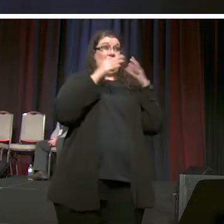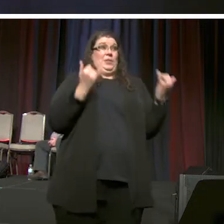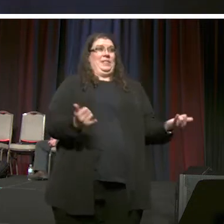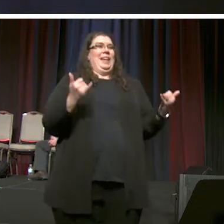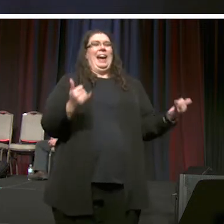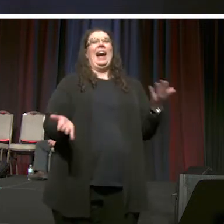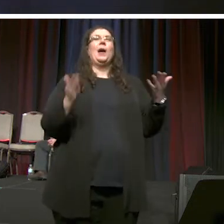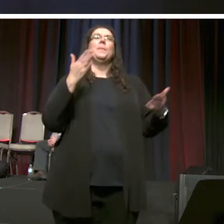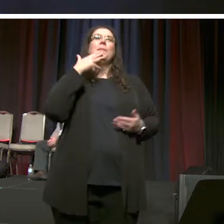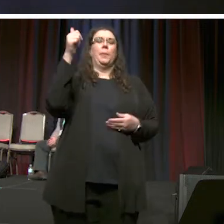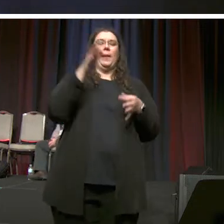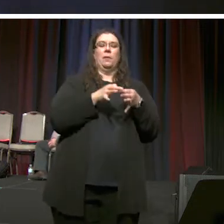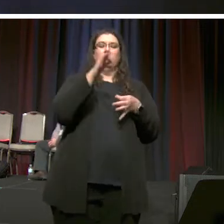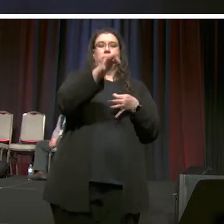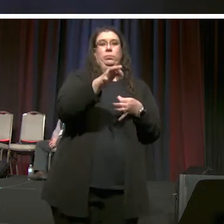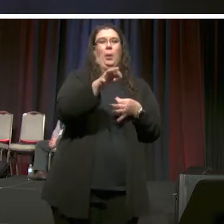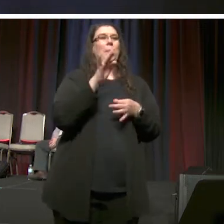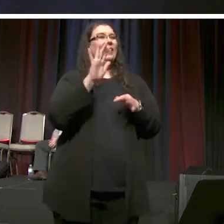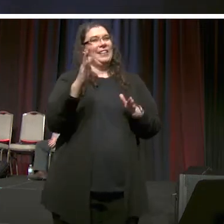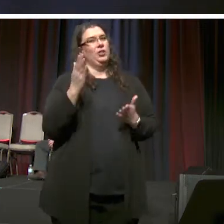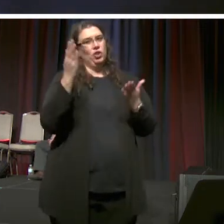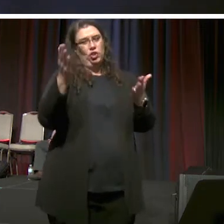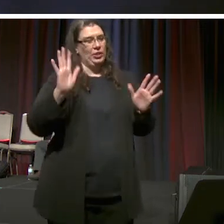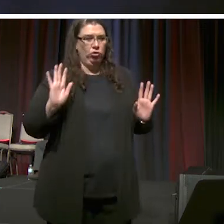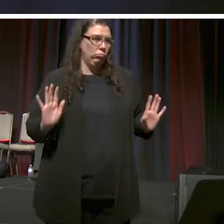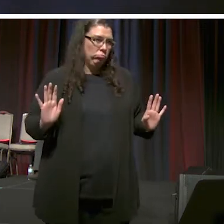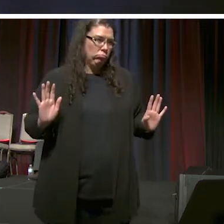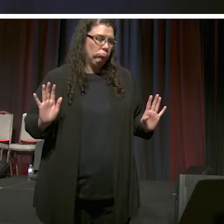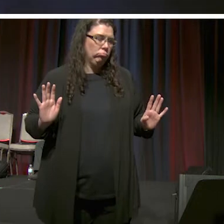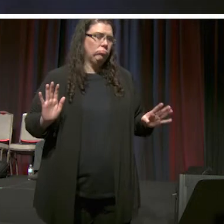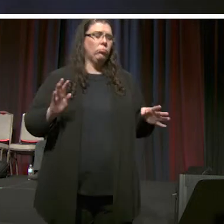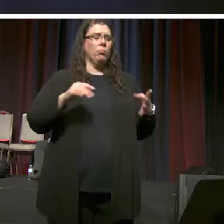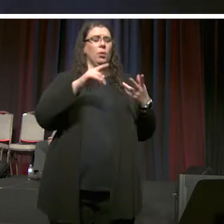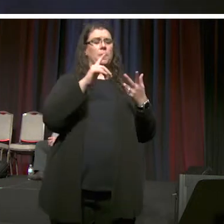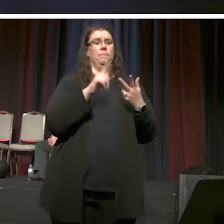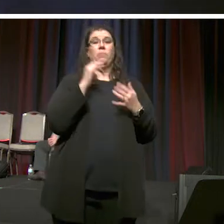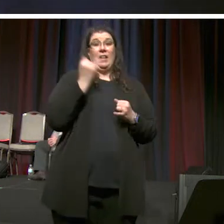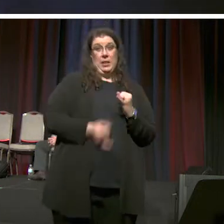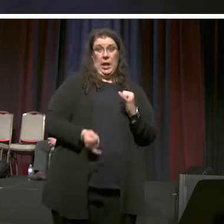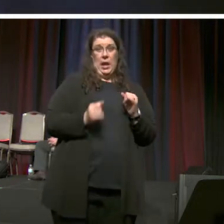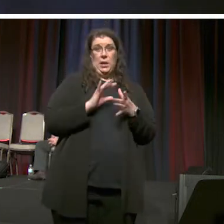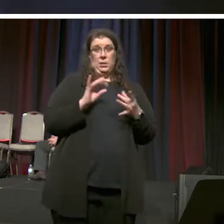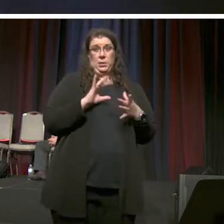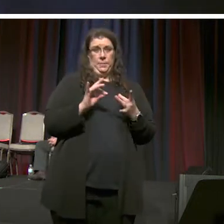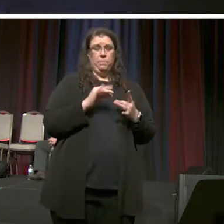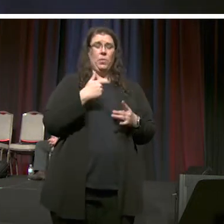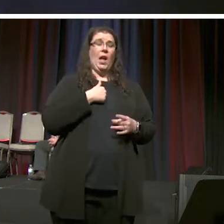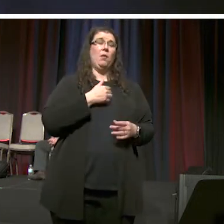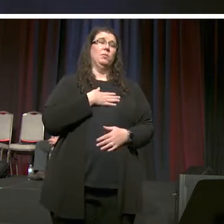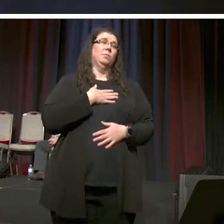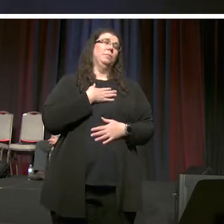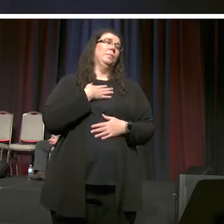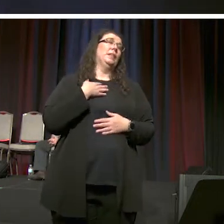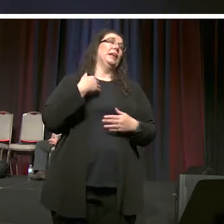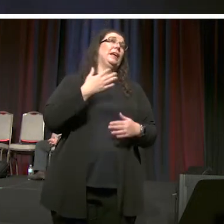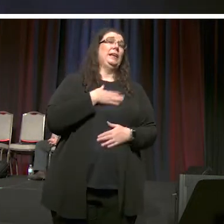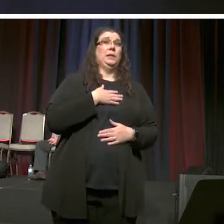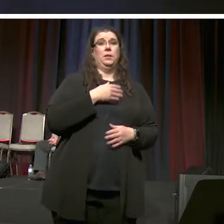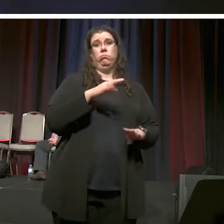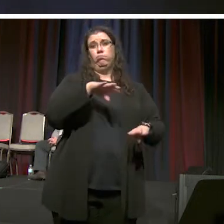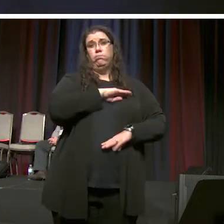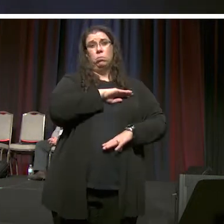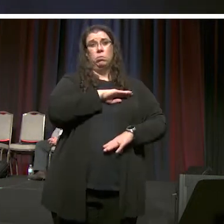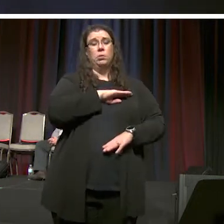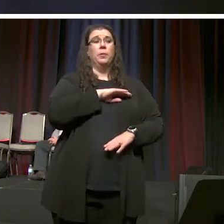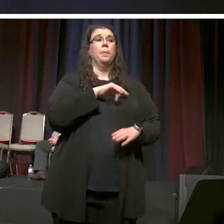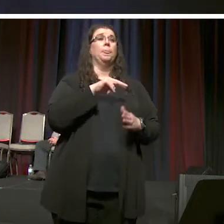year until that happens, but that's just a suggestion. And then finally, I was very pleased with the